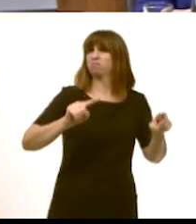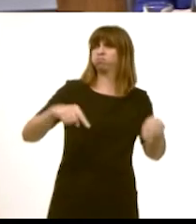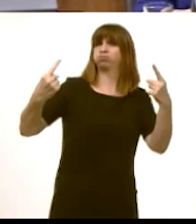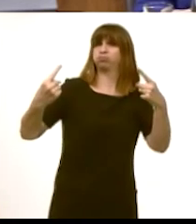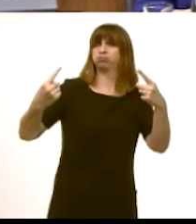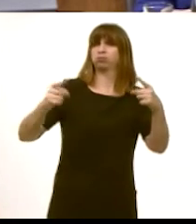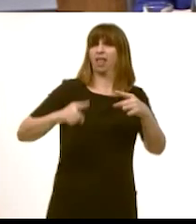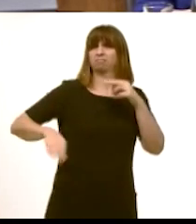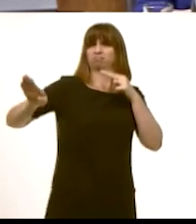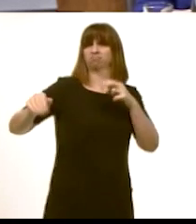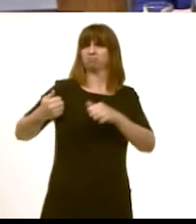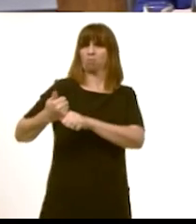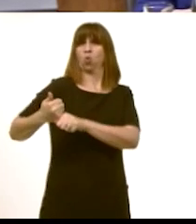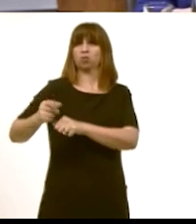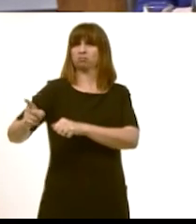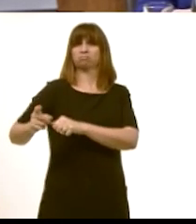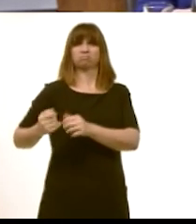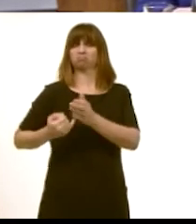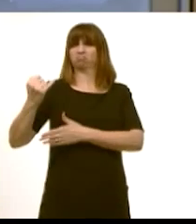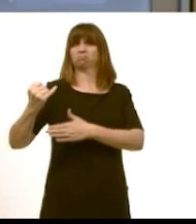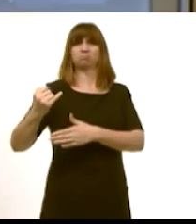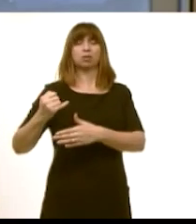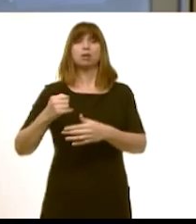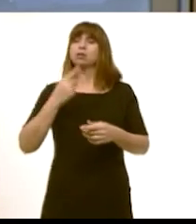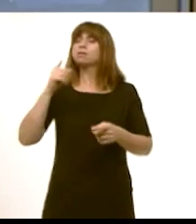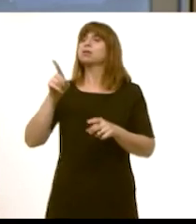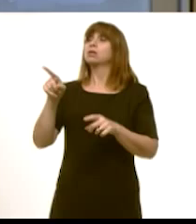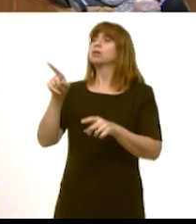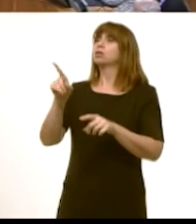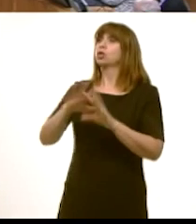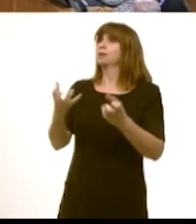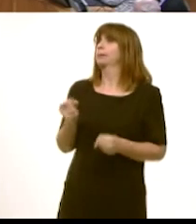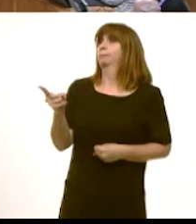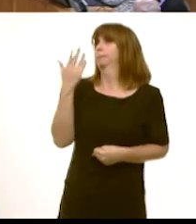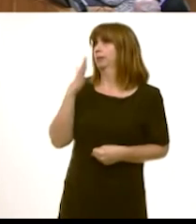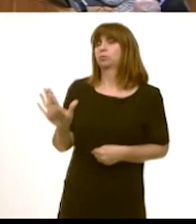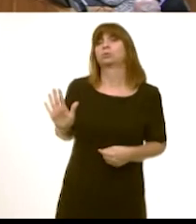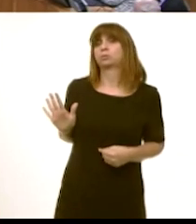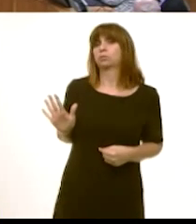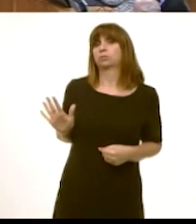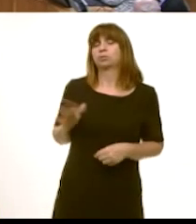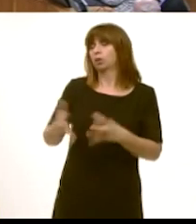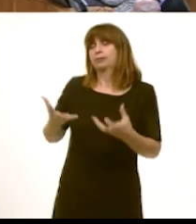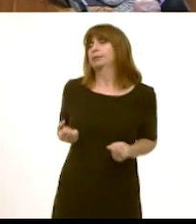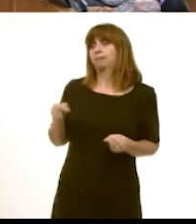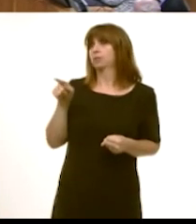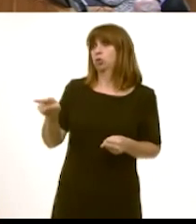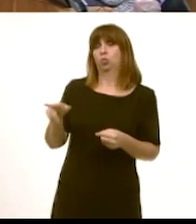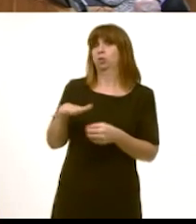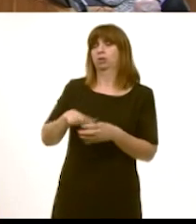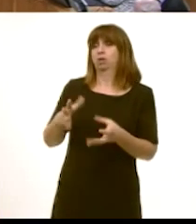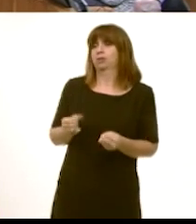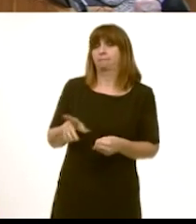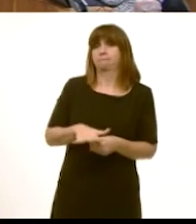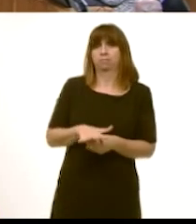and showed them that, in fact, there was no room for them in Llangefni. William Powell. Diolch, Dr Pwyl. First Minister, there is a huge potential